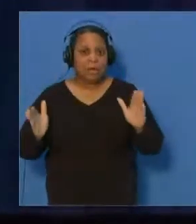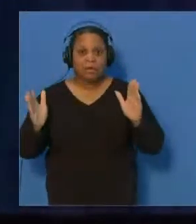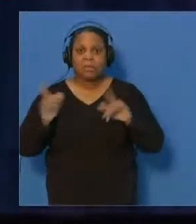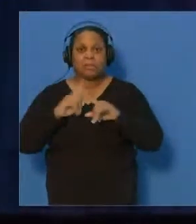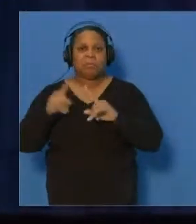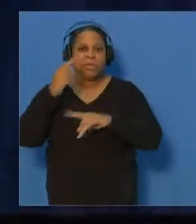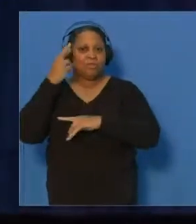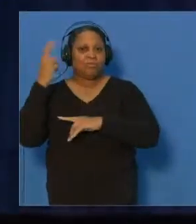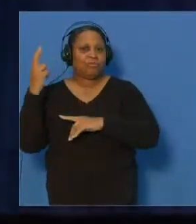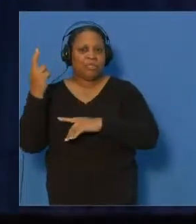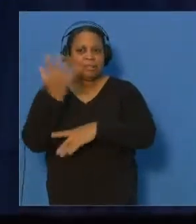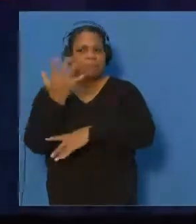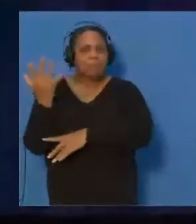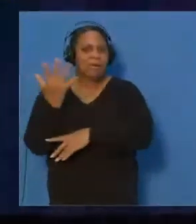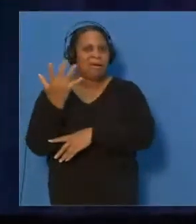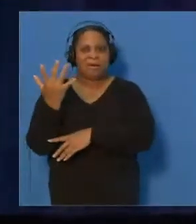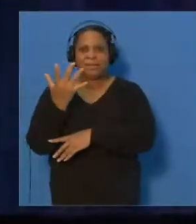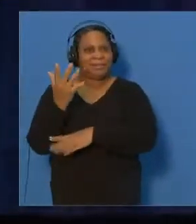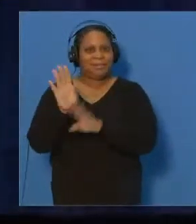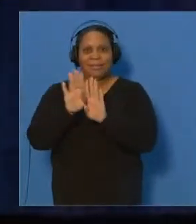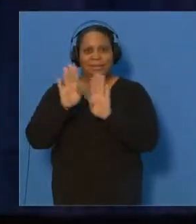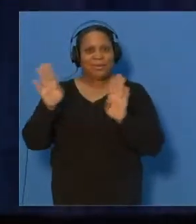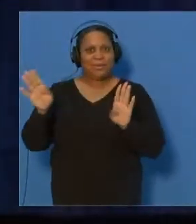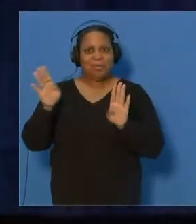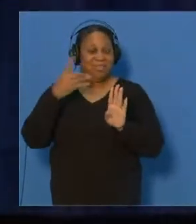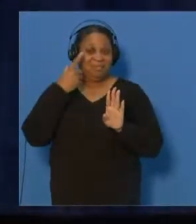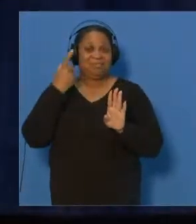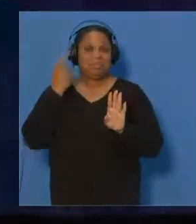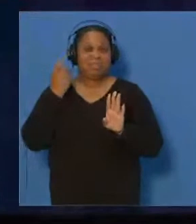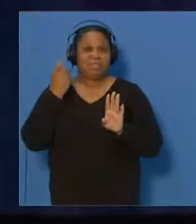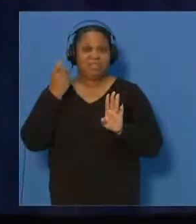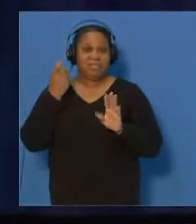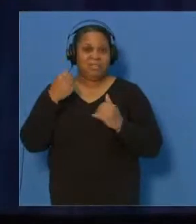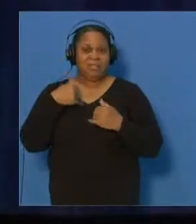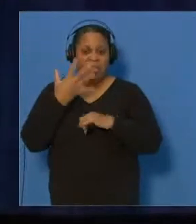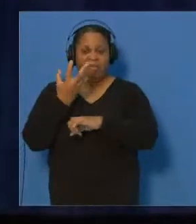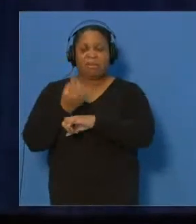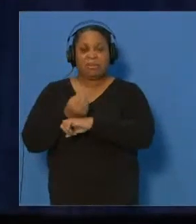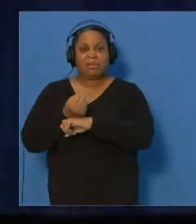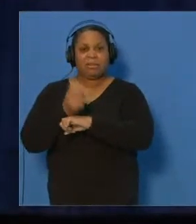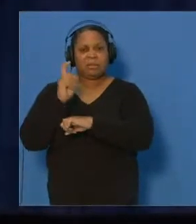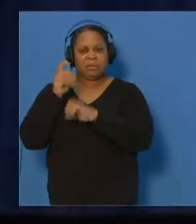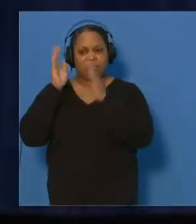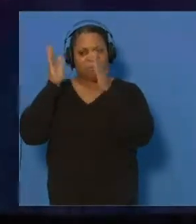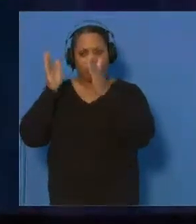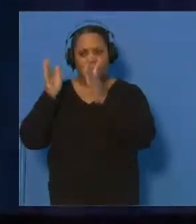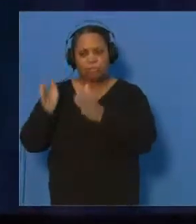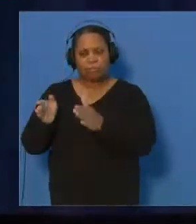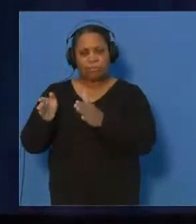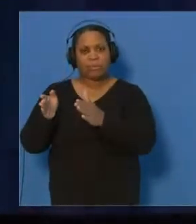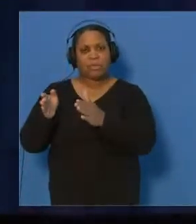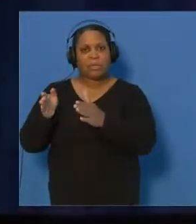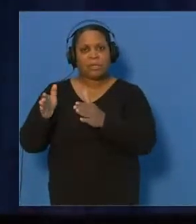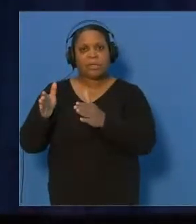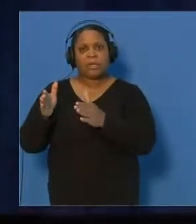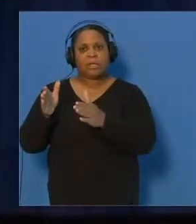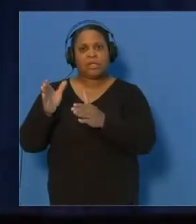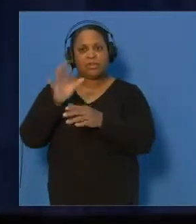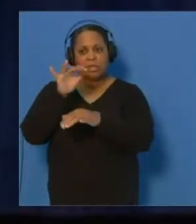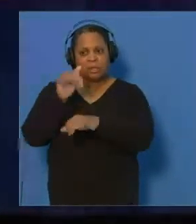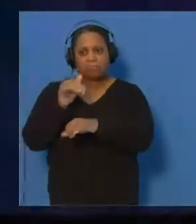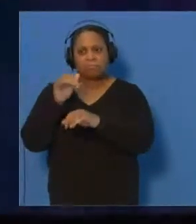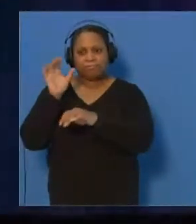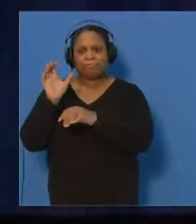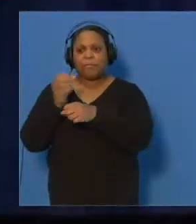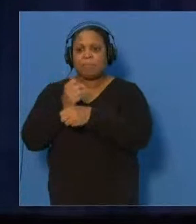parks are not being open, et cetera, is because when you have shelter in place, you have to focus on how you can enforce that.